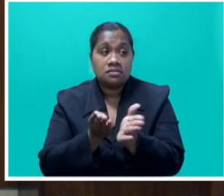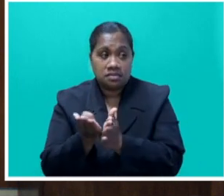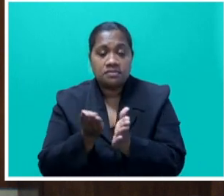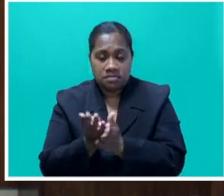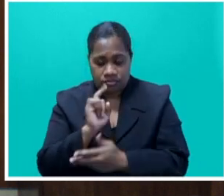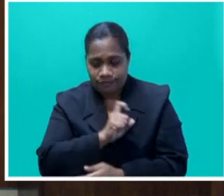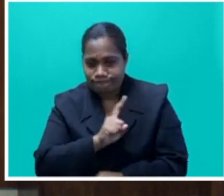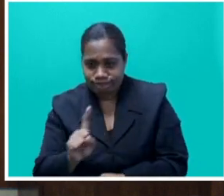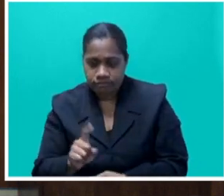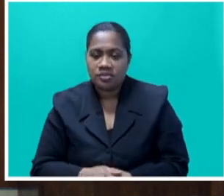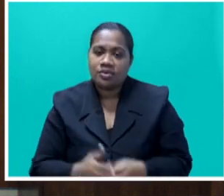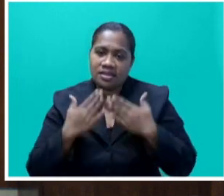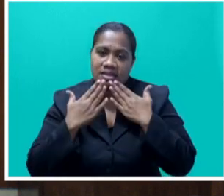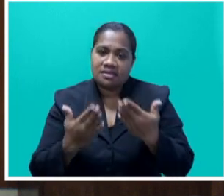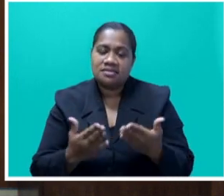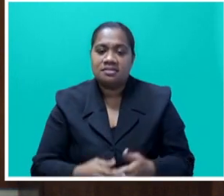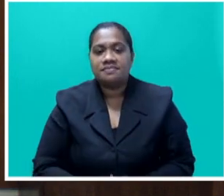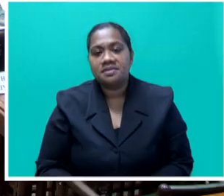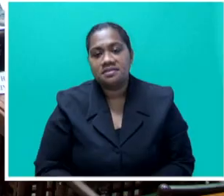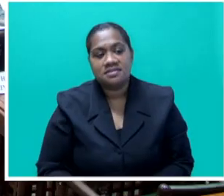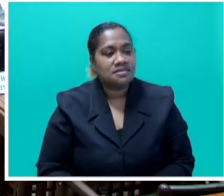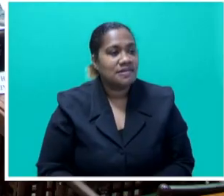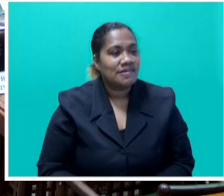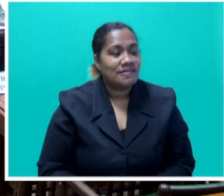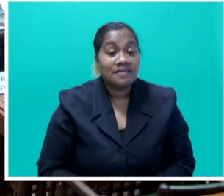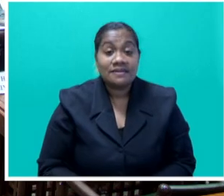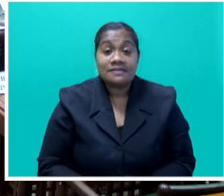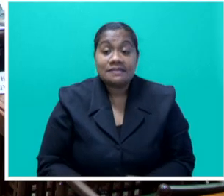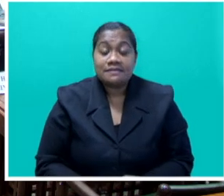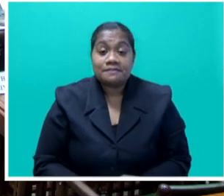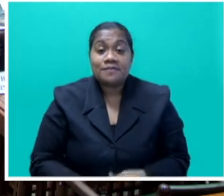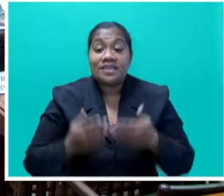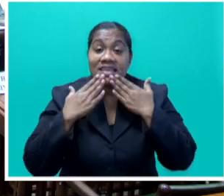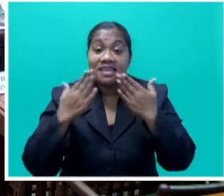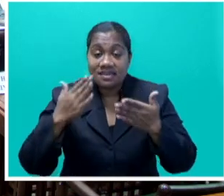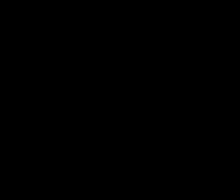So I thank you. I thank the Honourable Minister.